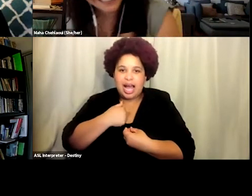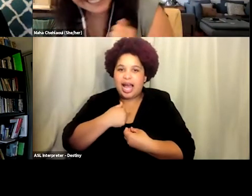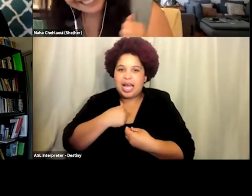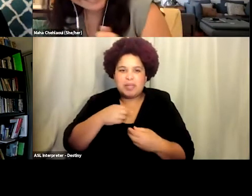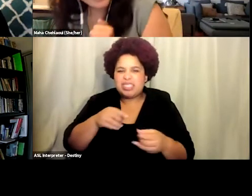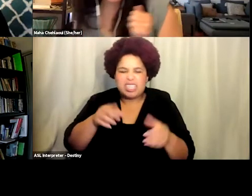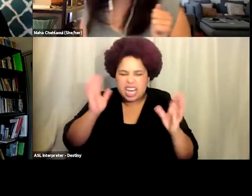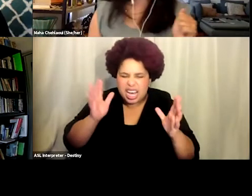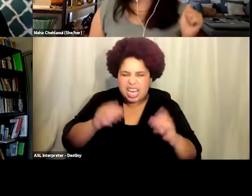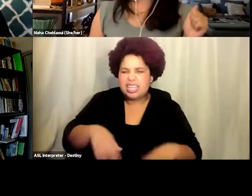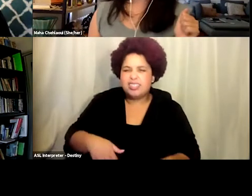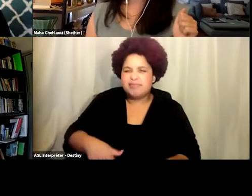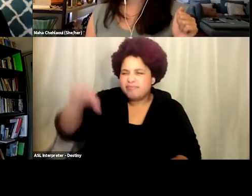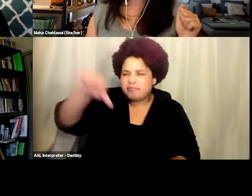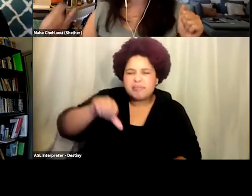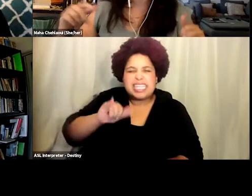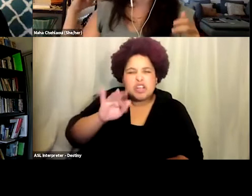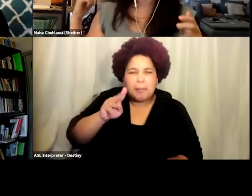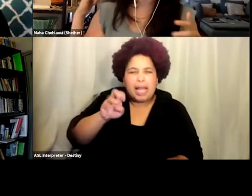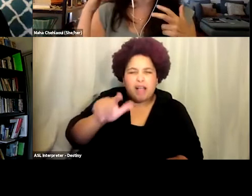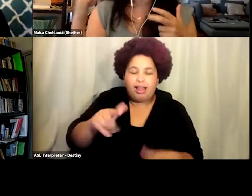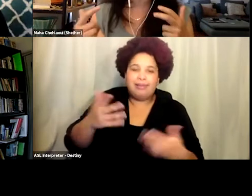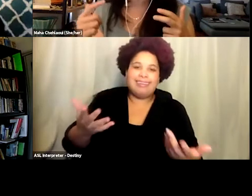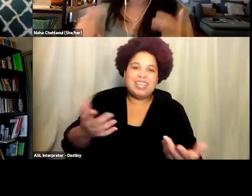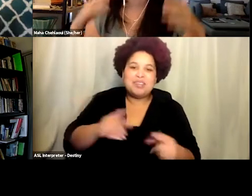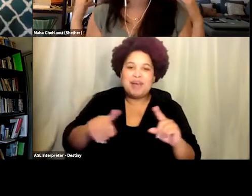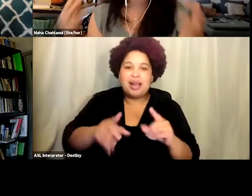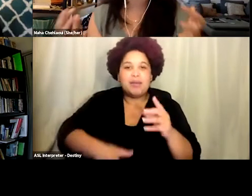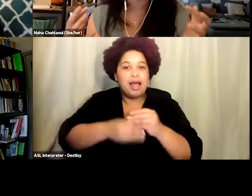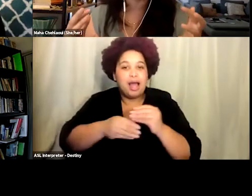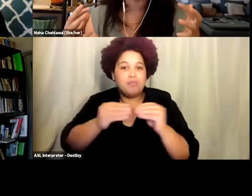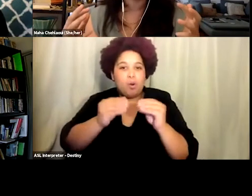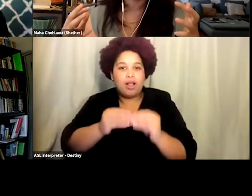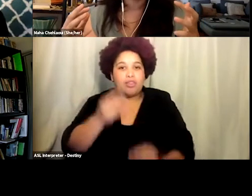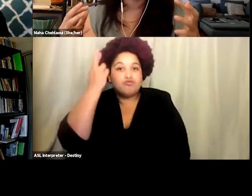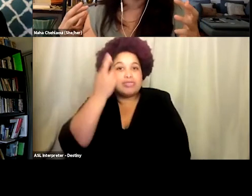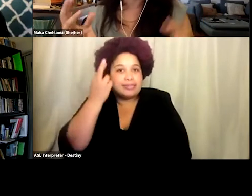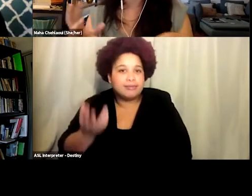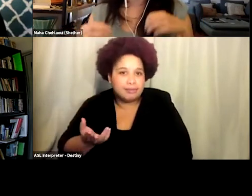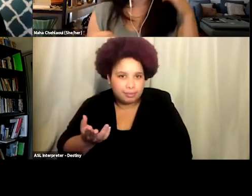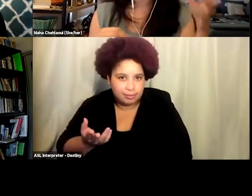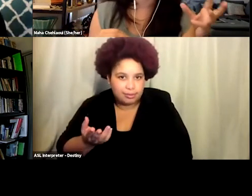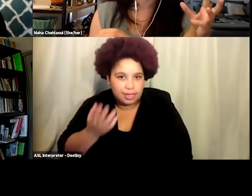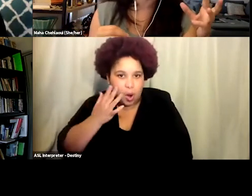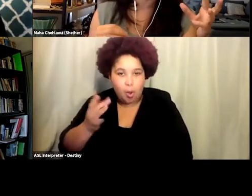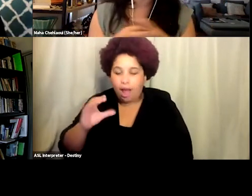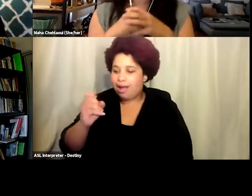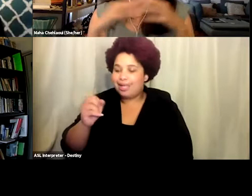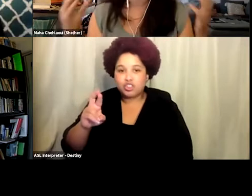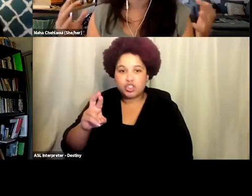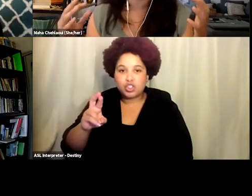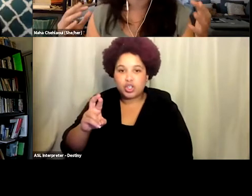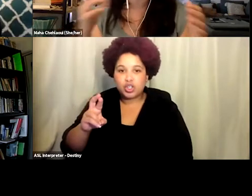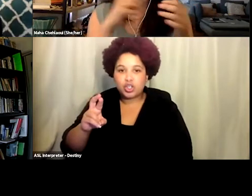person, I'm gonna just also say a little further, there's a reason that the Oscars